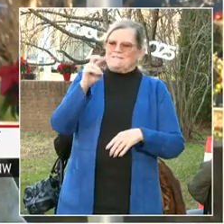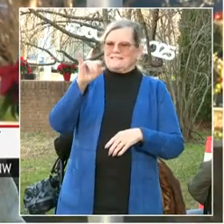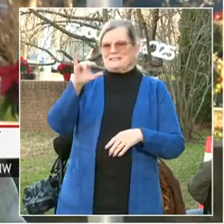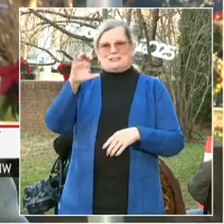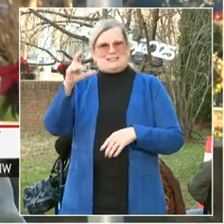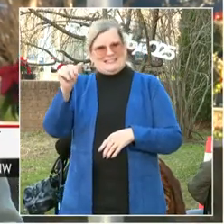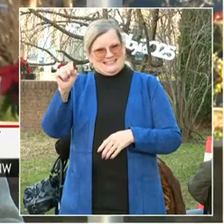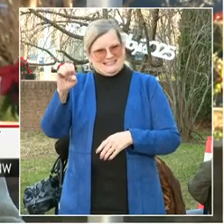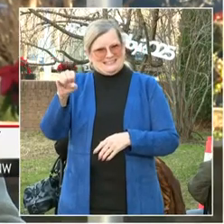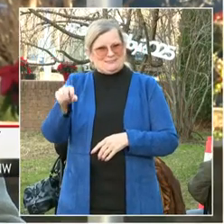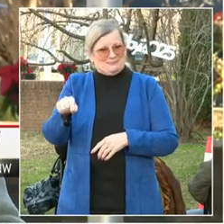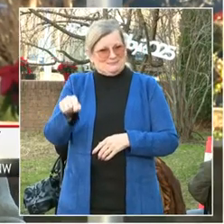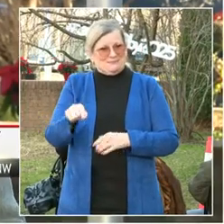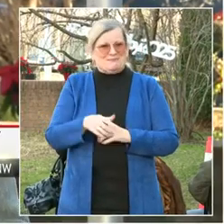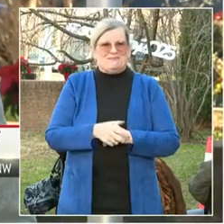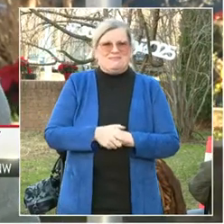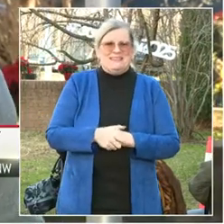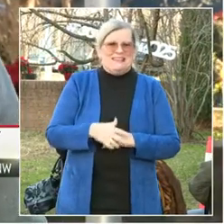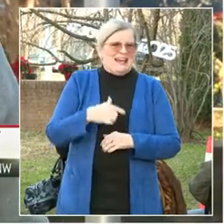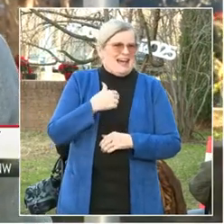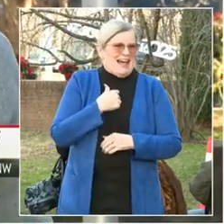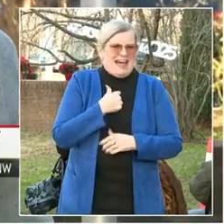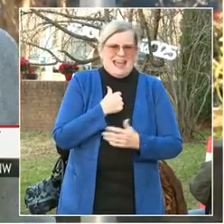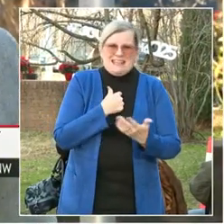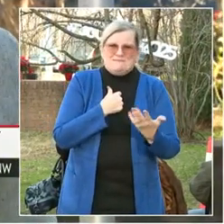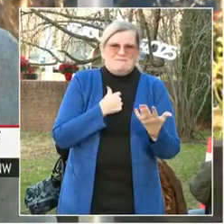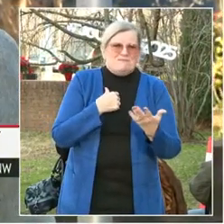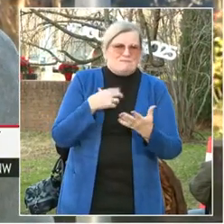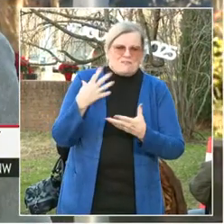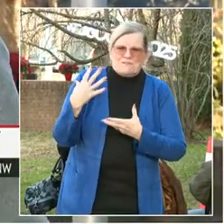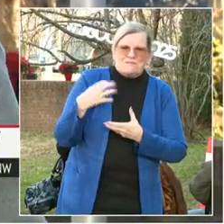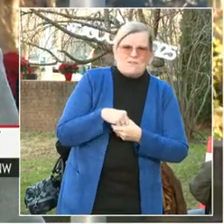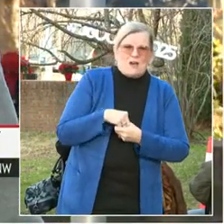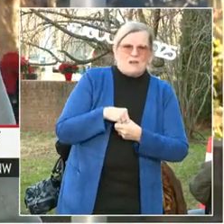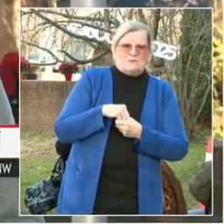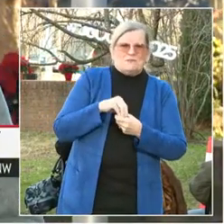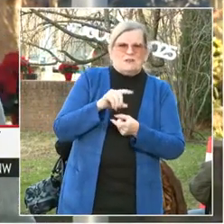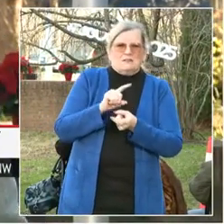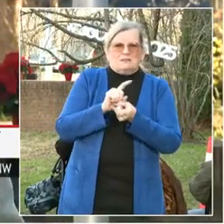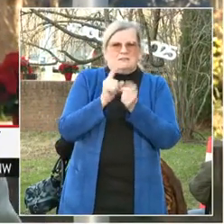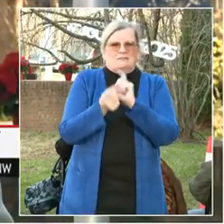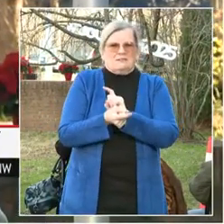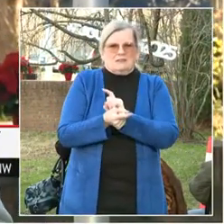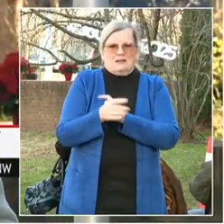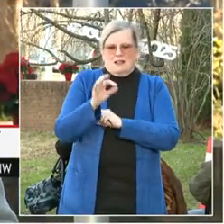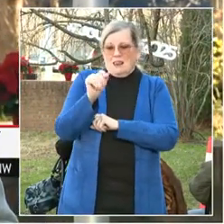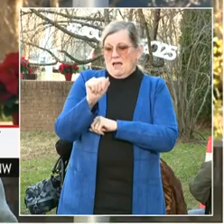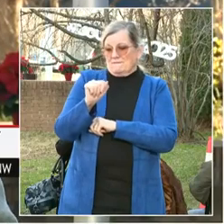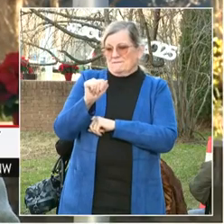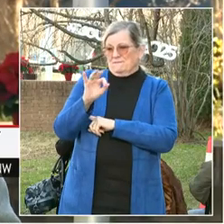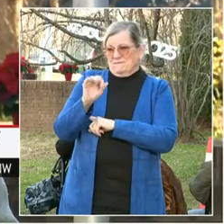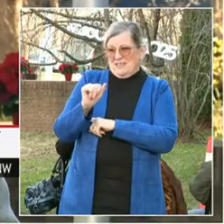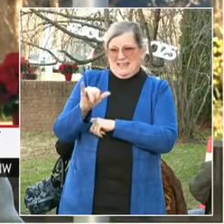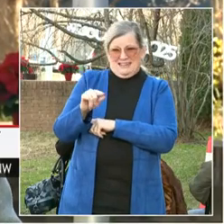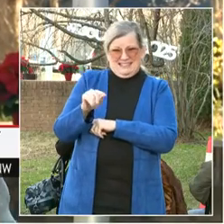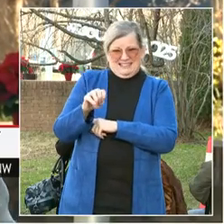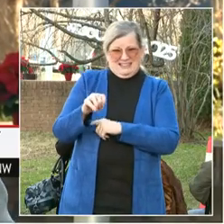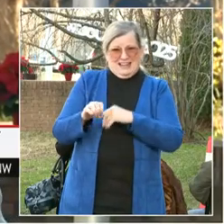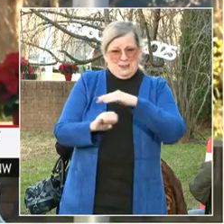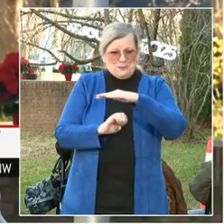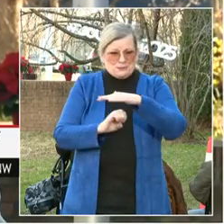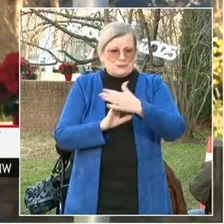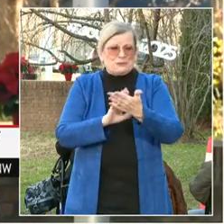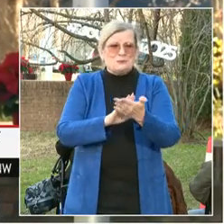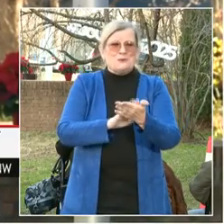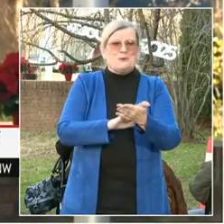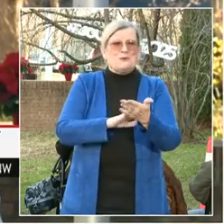Chase, including transforming the beautiful Lafayette Elementary School and the campus that surrounds it with the